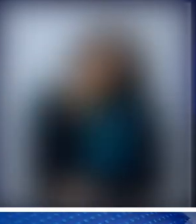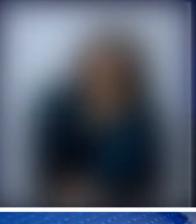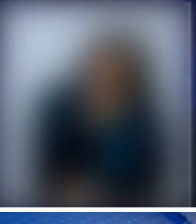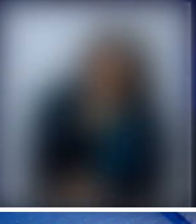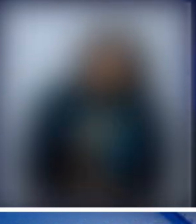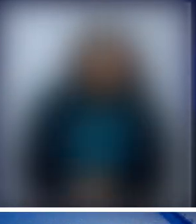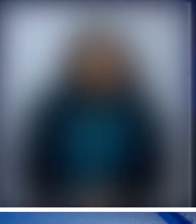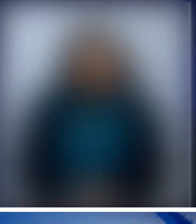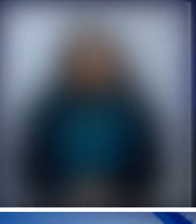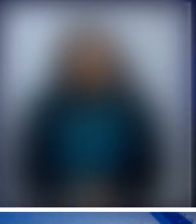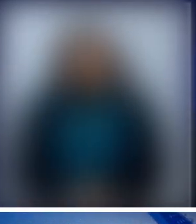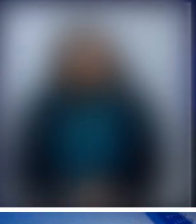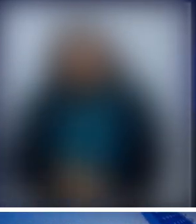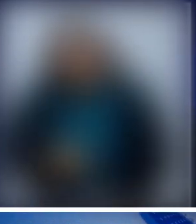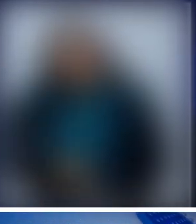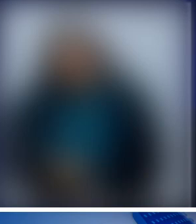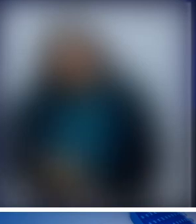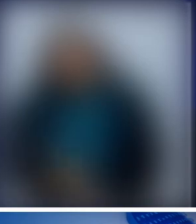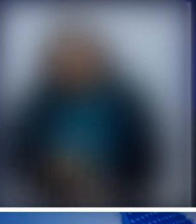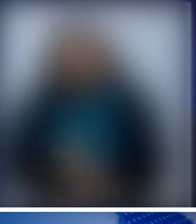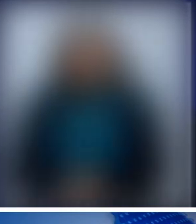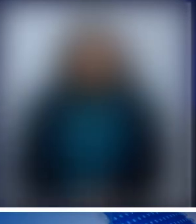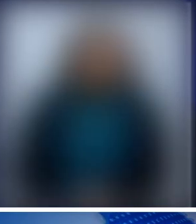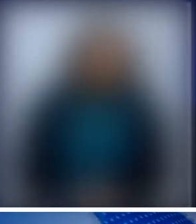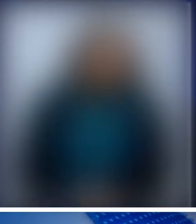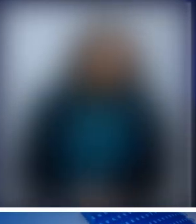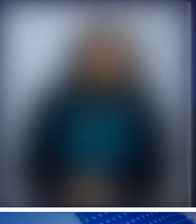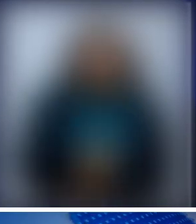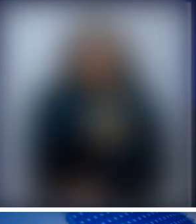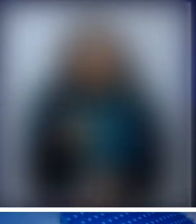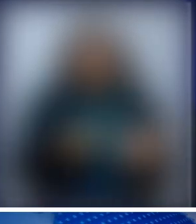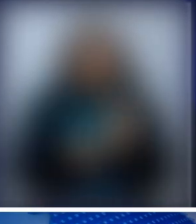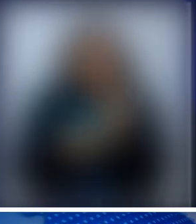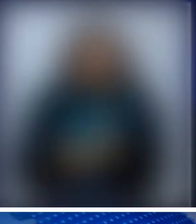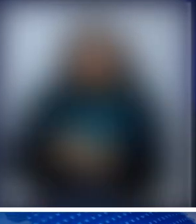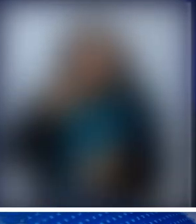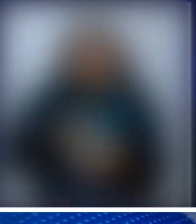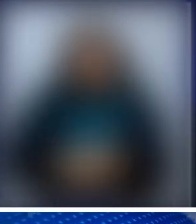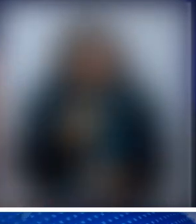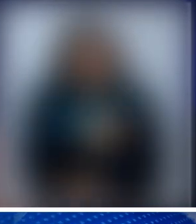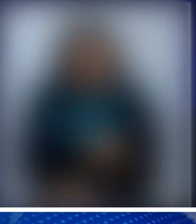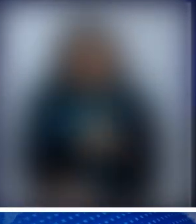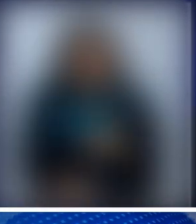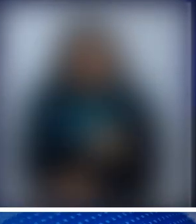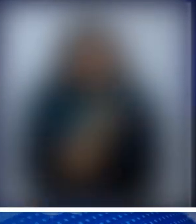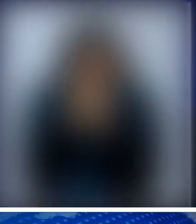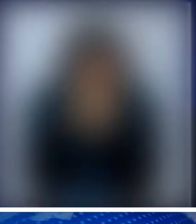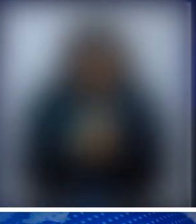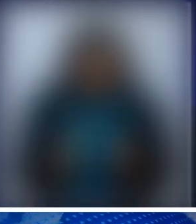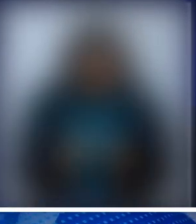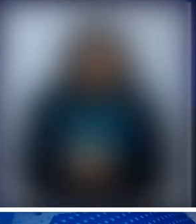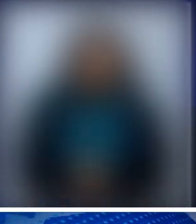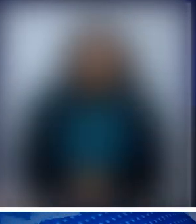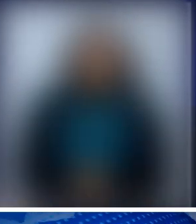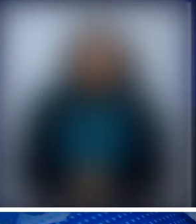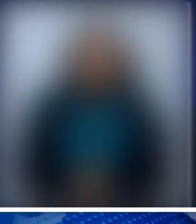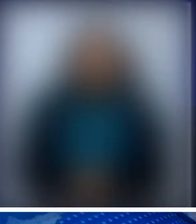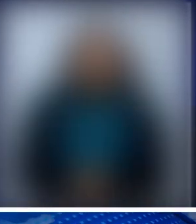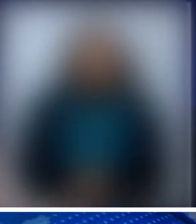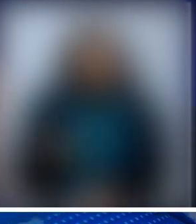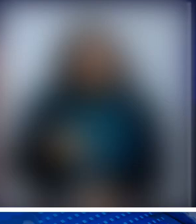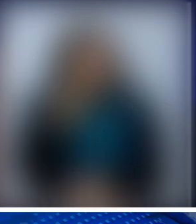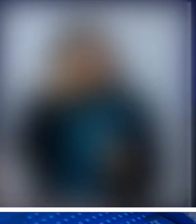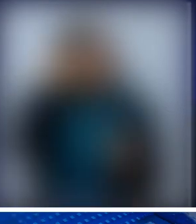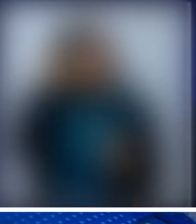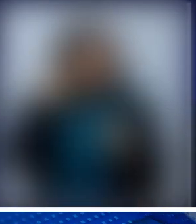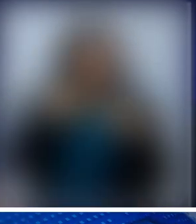country, and also other pertinent indicators on livelihood, to provide evidence-based and also